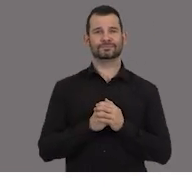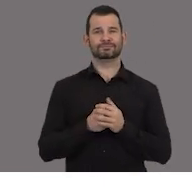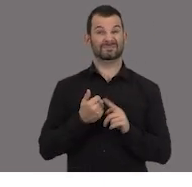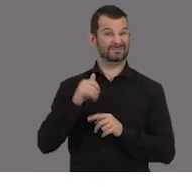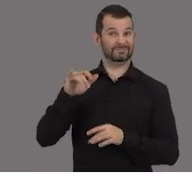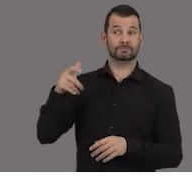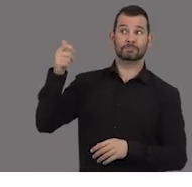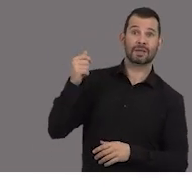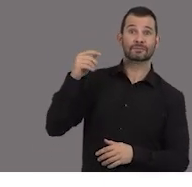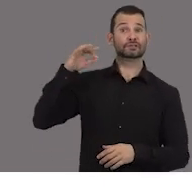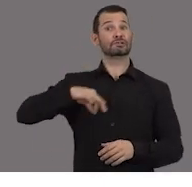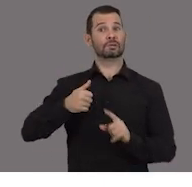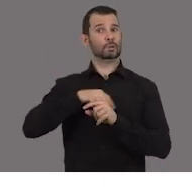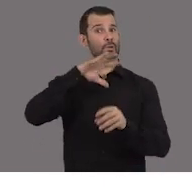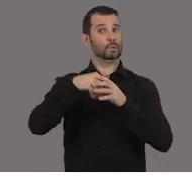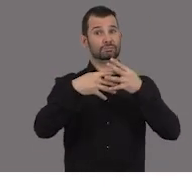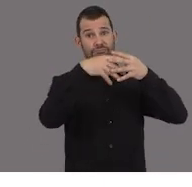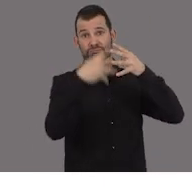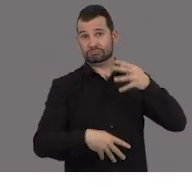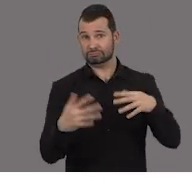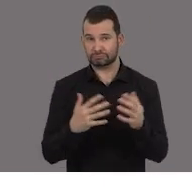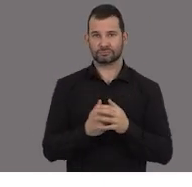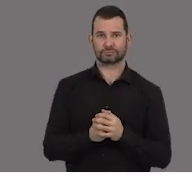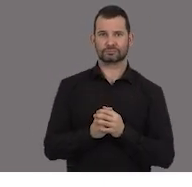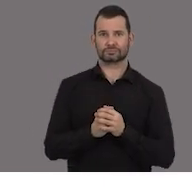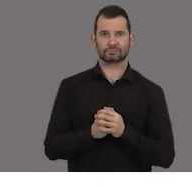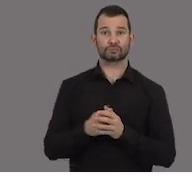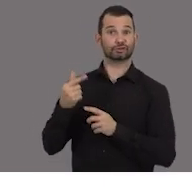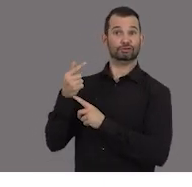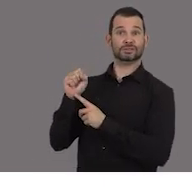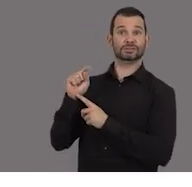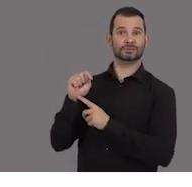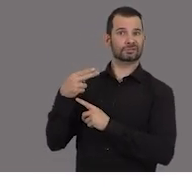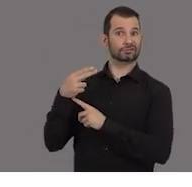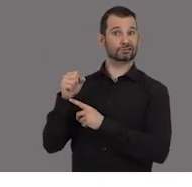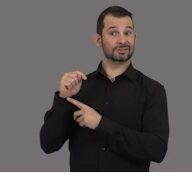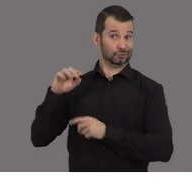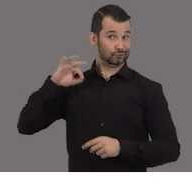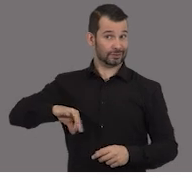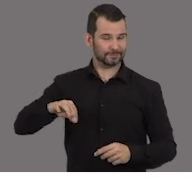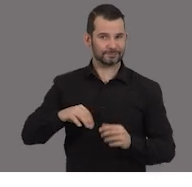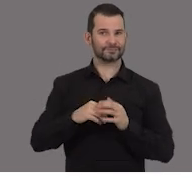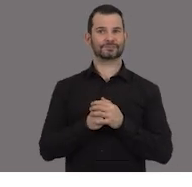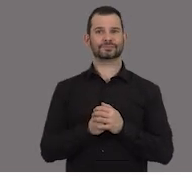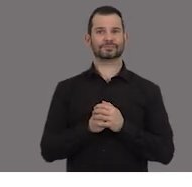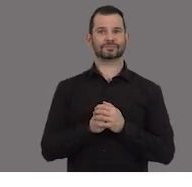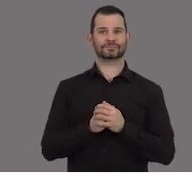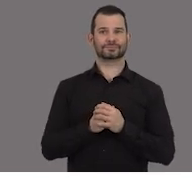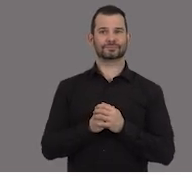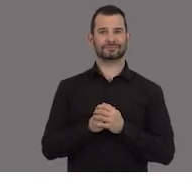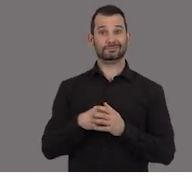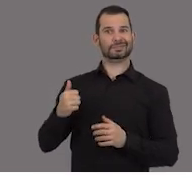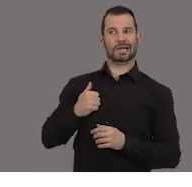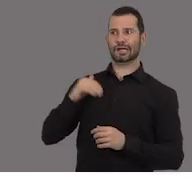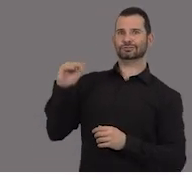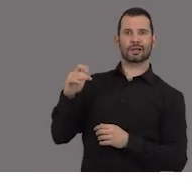reduce the amount of tax you owe. These benefits and credits include